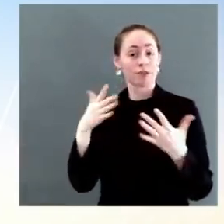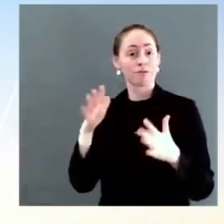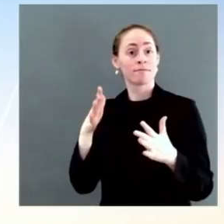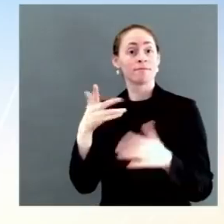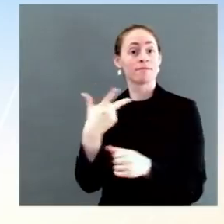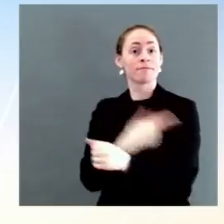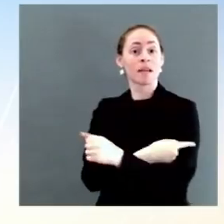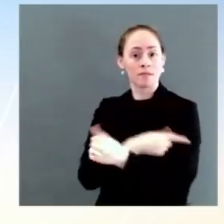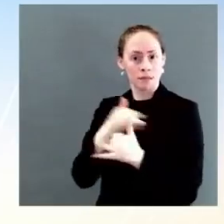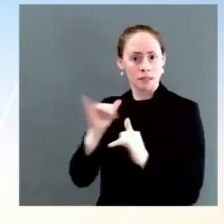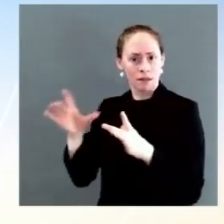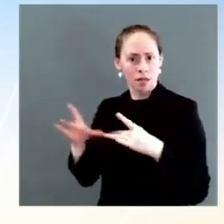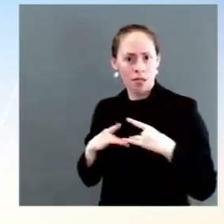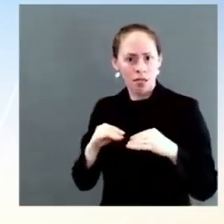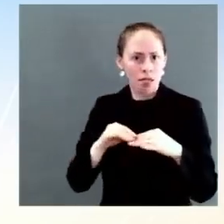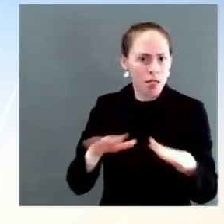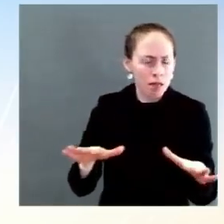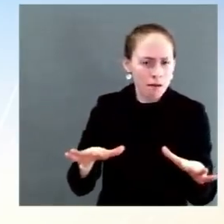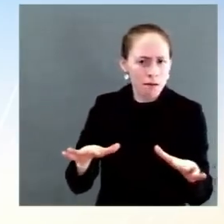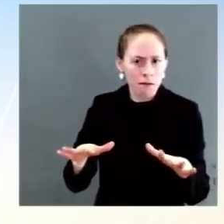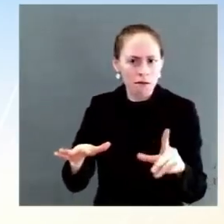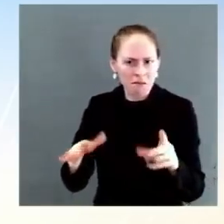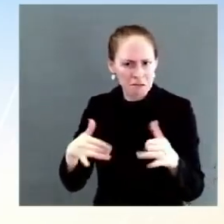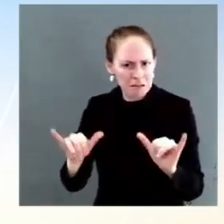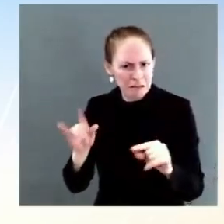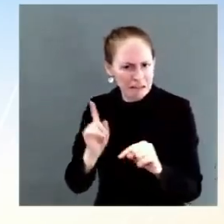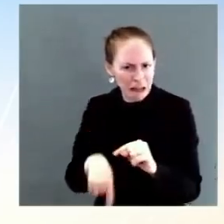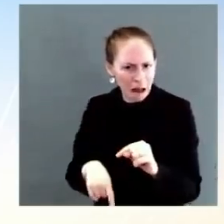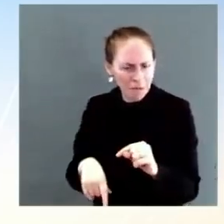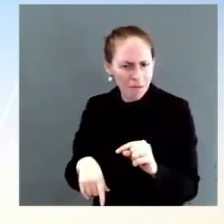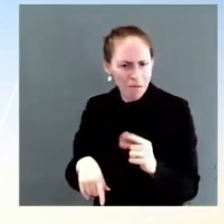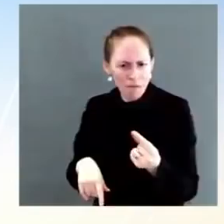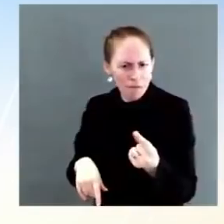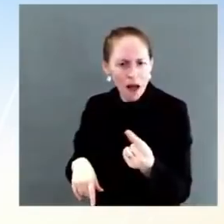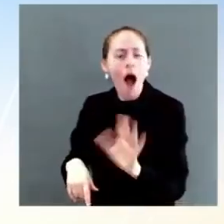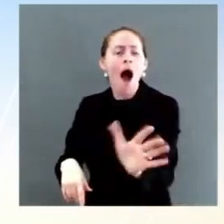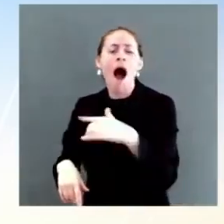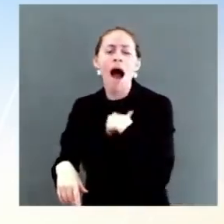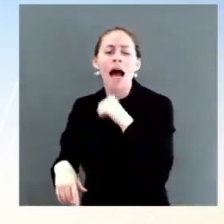more easily get the virus than people who are vaccinated. We know that from data. I'm about passing it